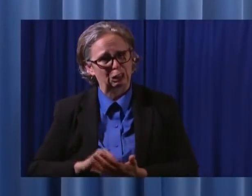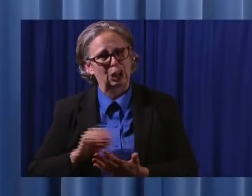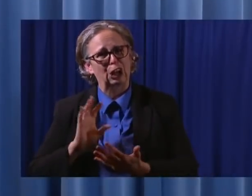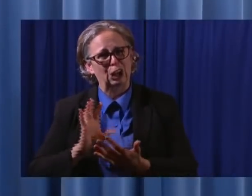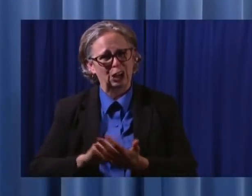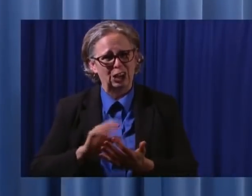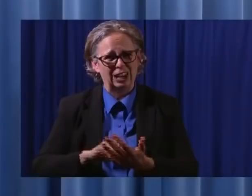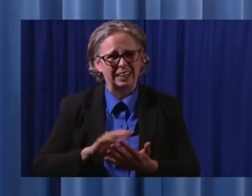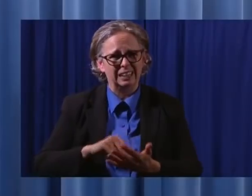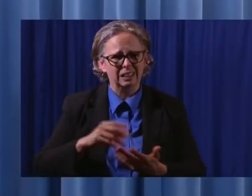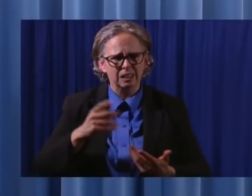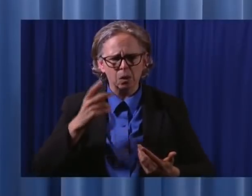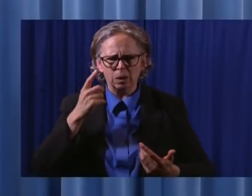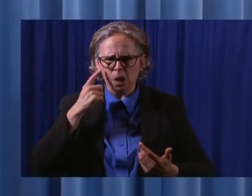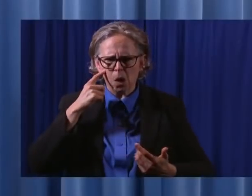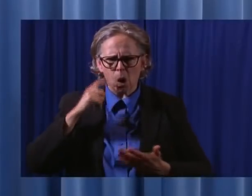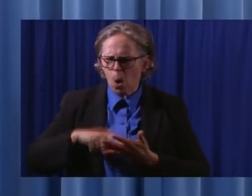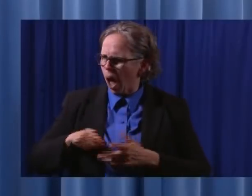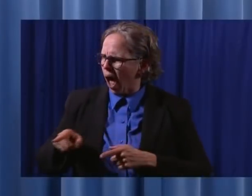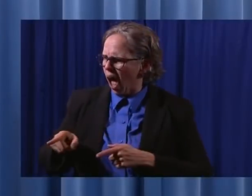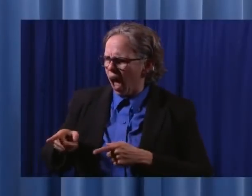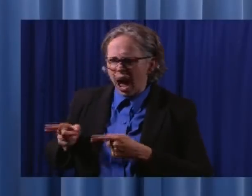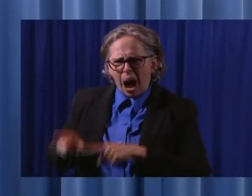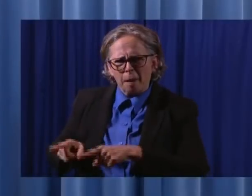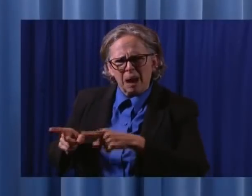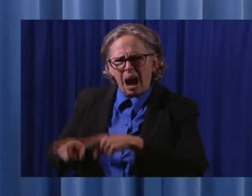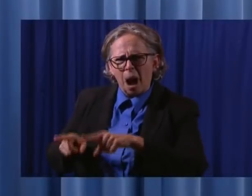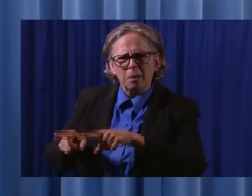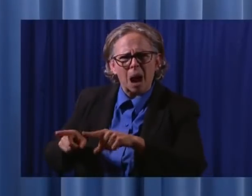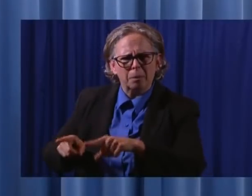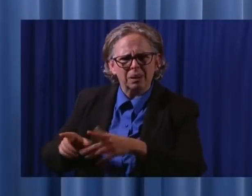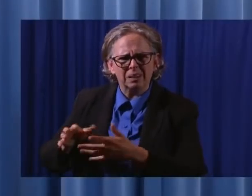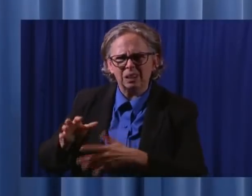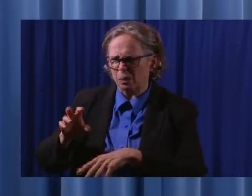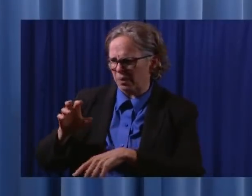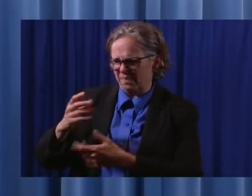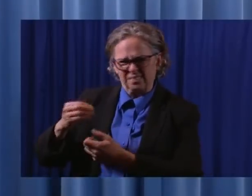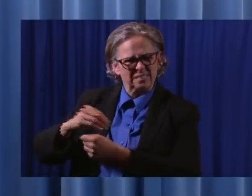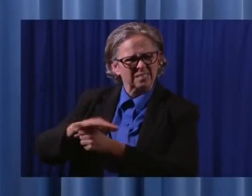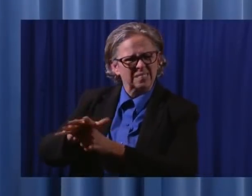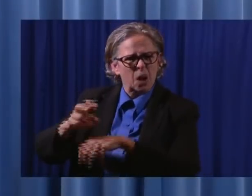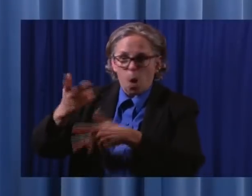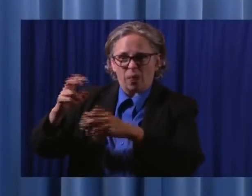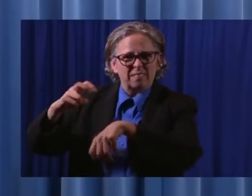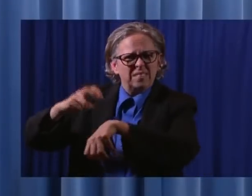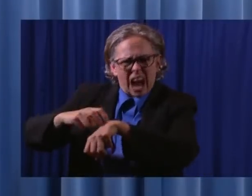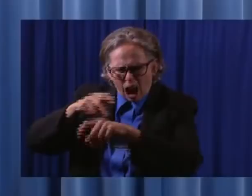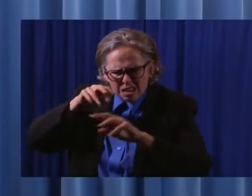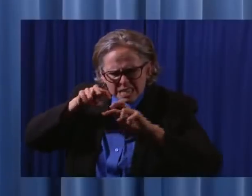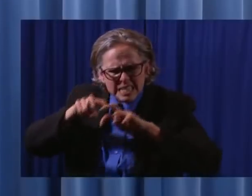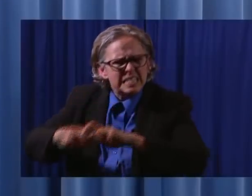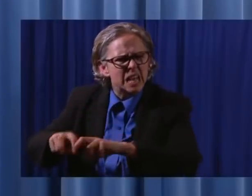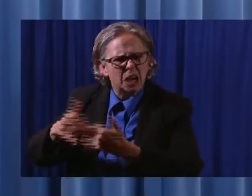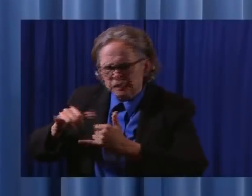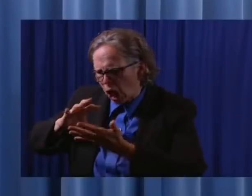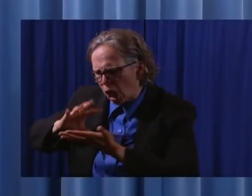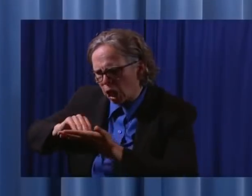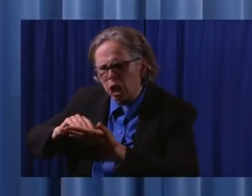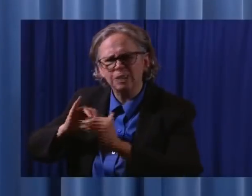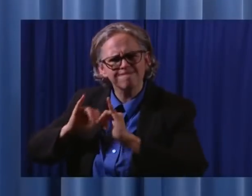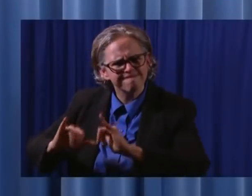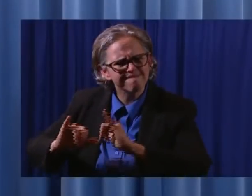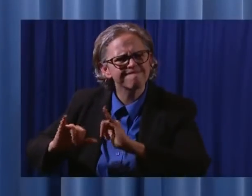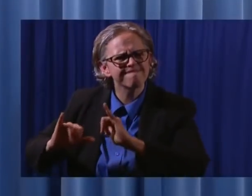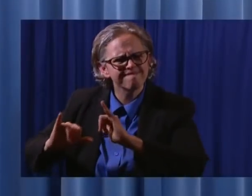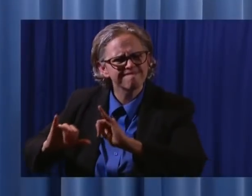other places. We continue to learn about this virus. So it's not like we can draw, you know,